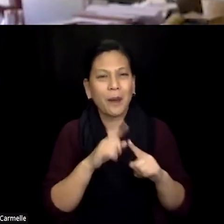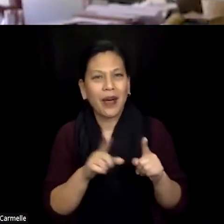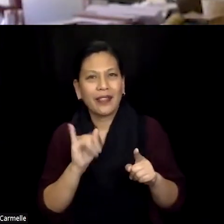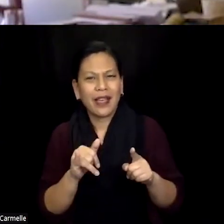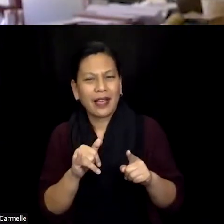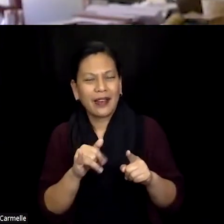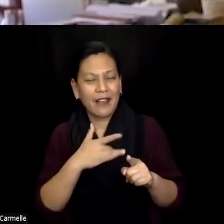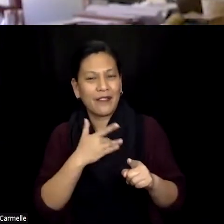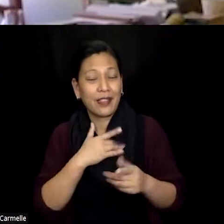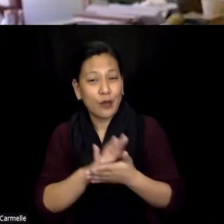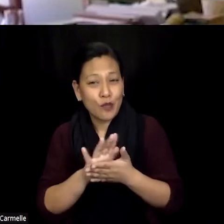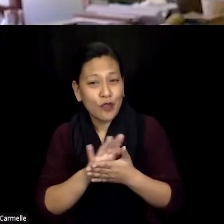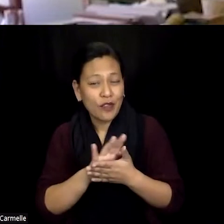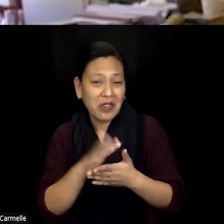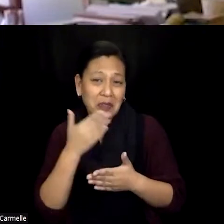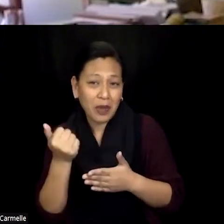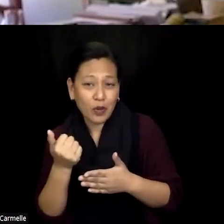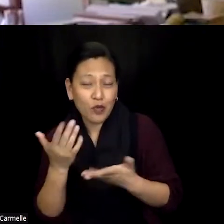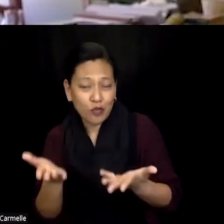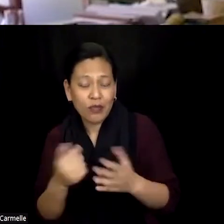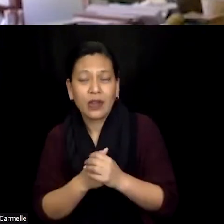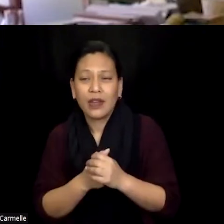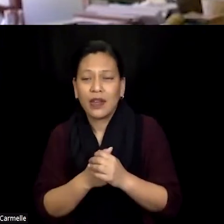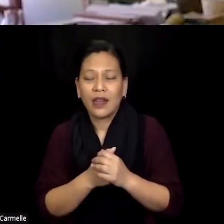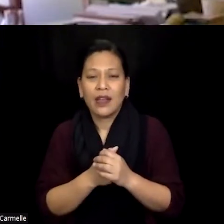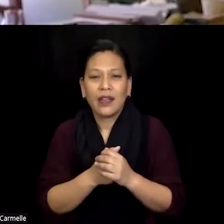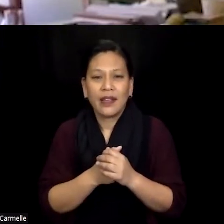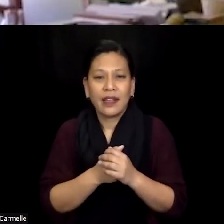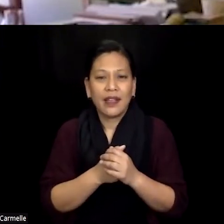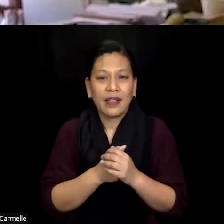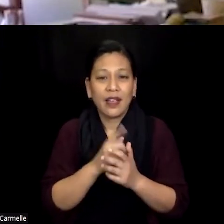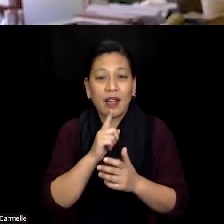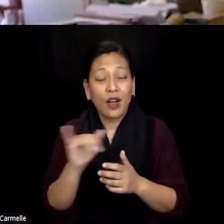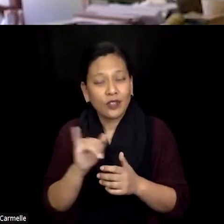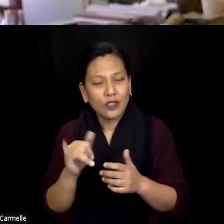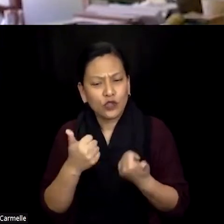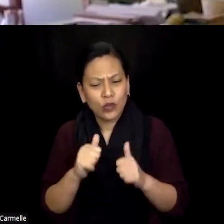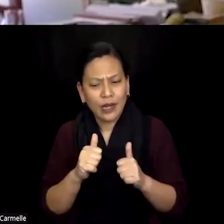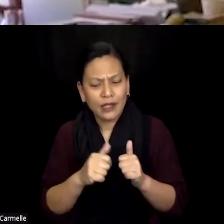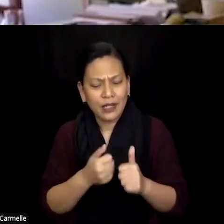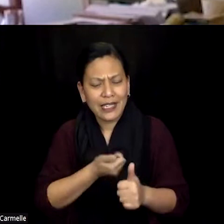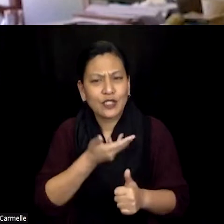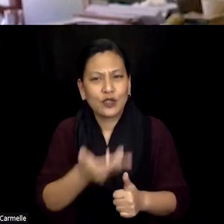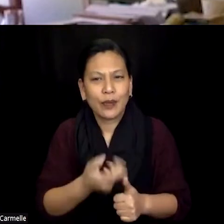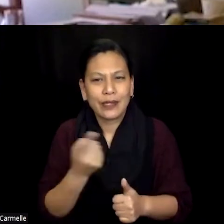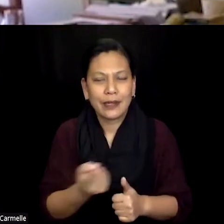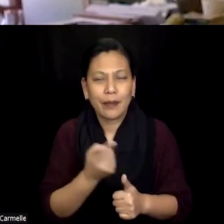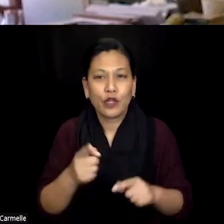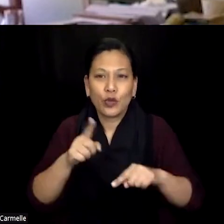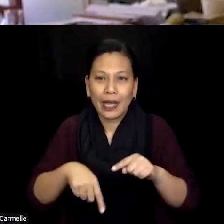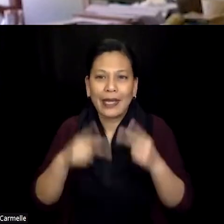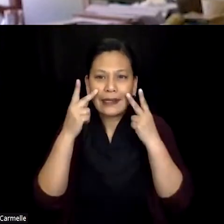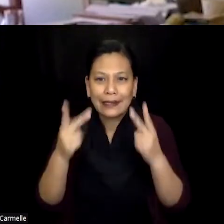So I think that story is very important. I think that showing people what they can't see in a movie theater or on television is